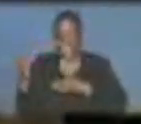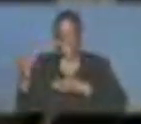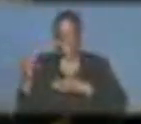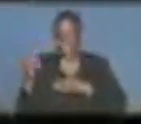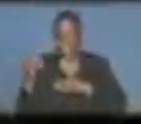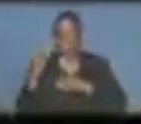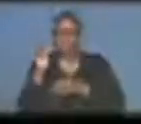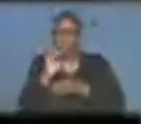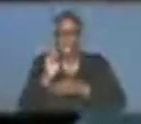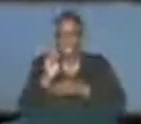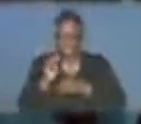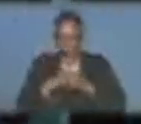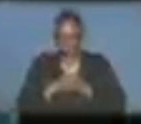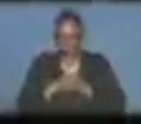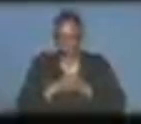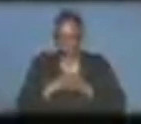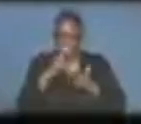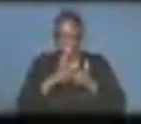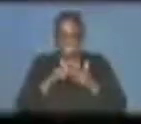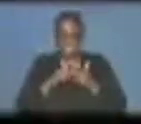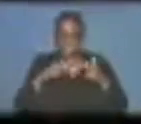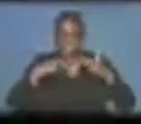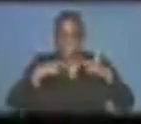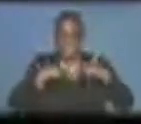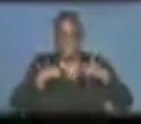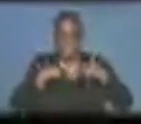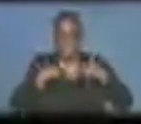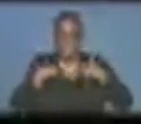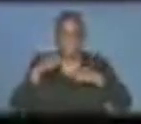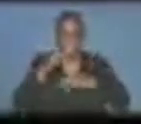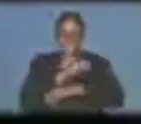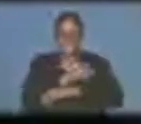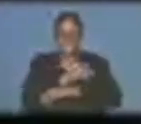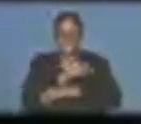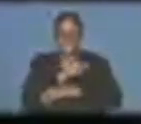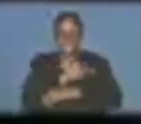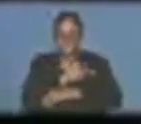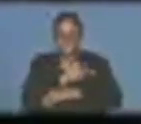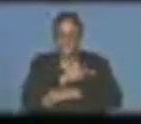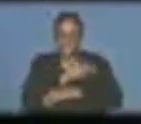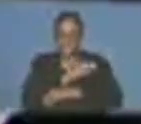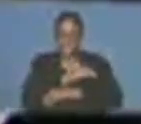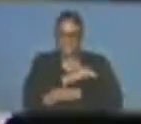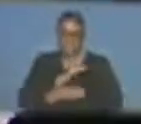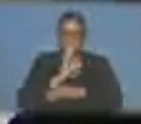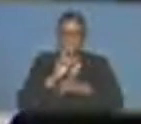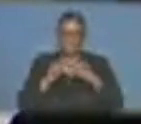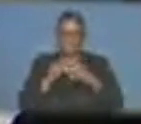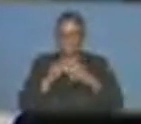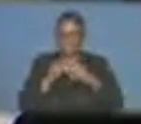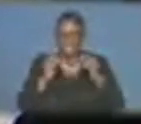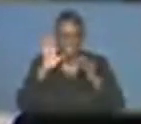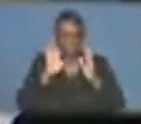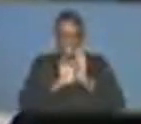in Bahamian history. The country's Minister of Education, the Honorable Glenys Hanna Martin, among patrons applauding his work. I can tell you, having